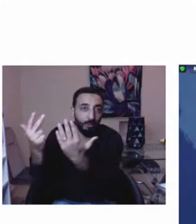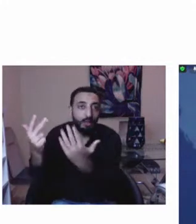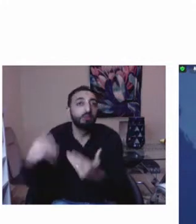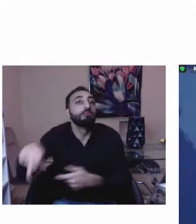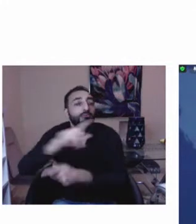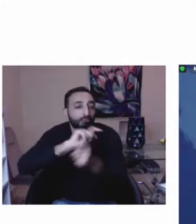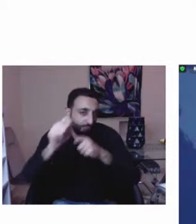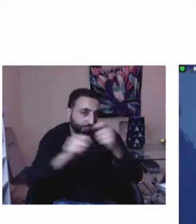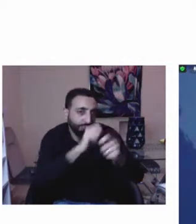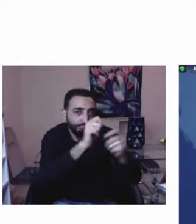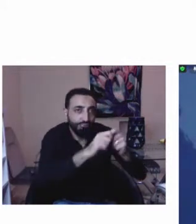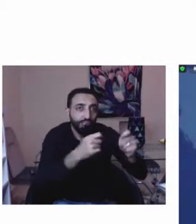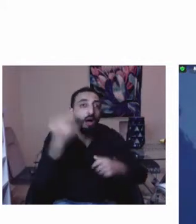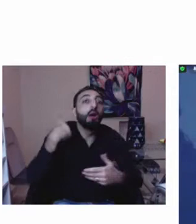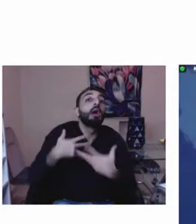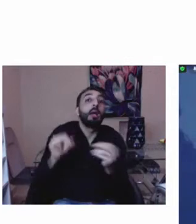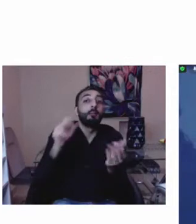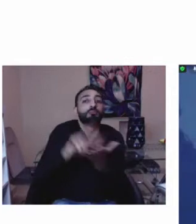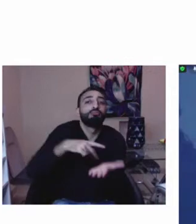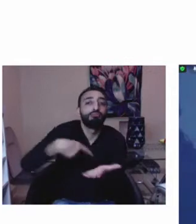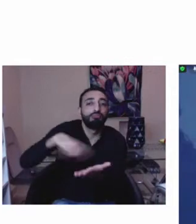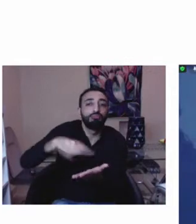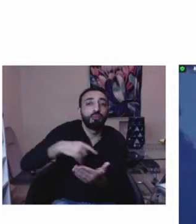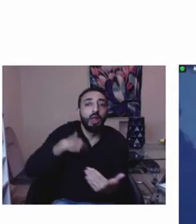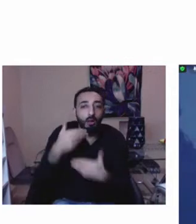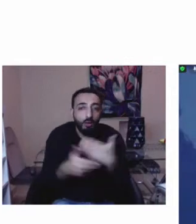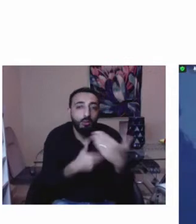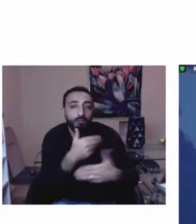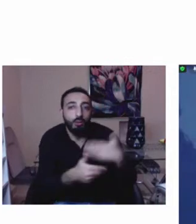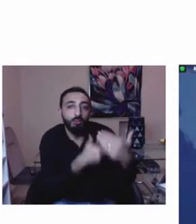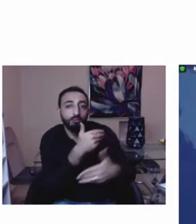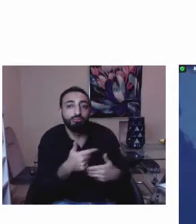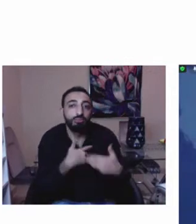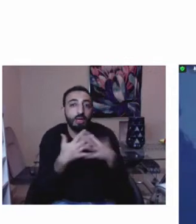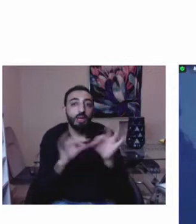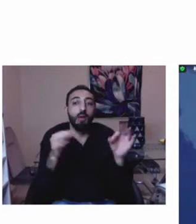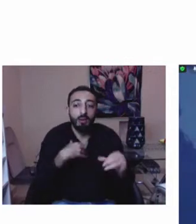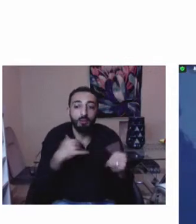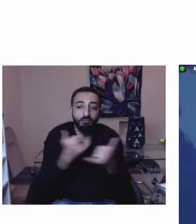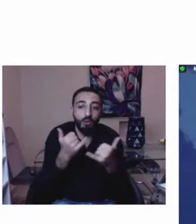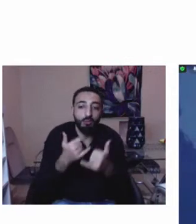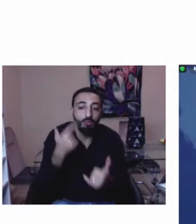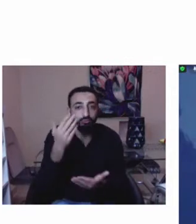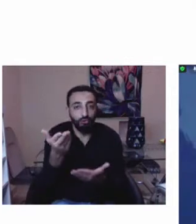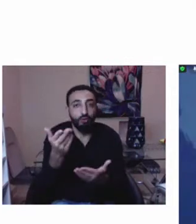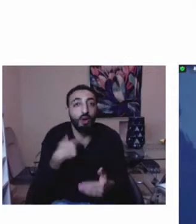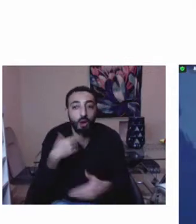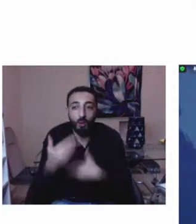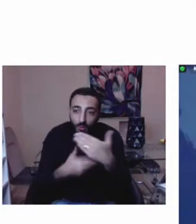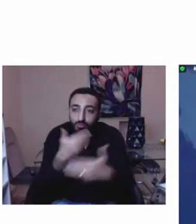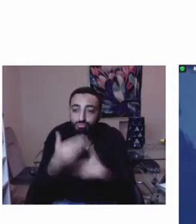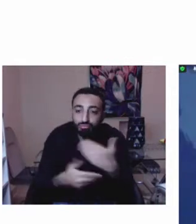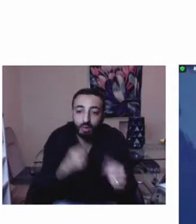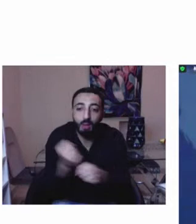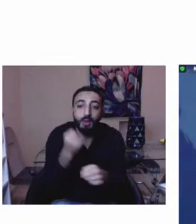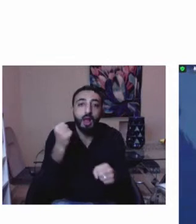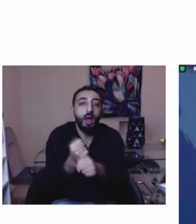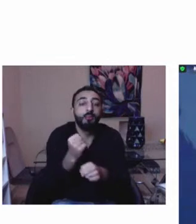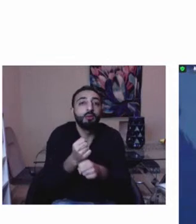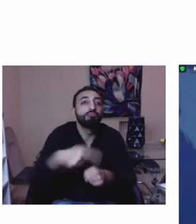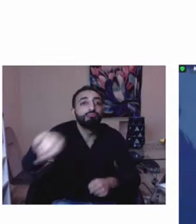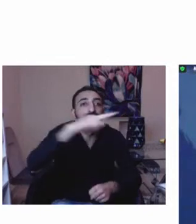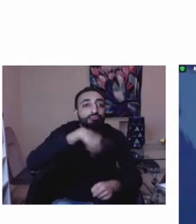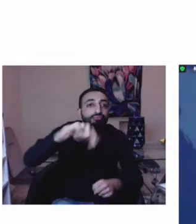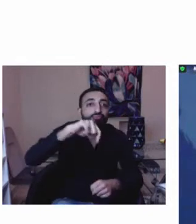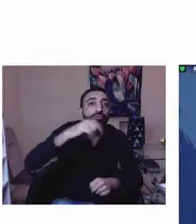to local peacebuilding organizations led by youth to allow young people to shape the future. My